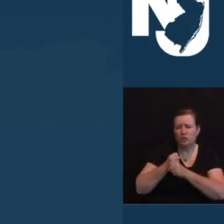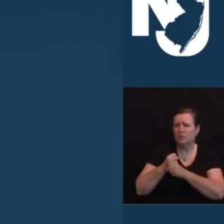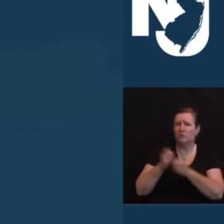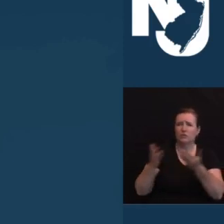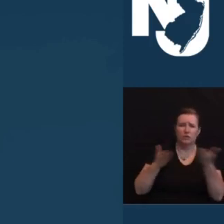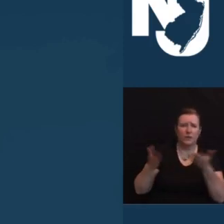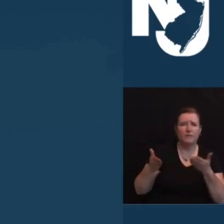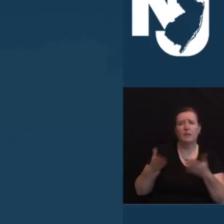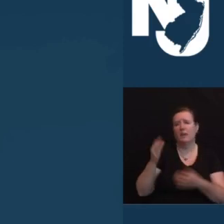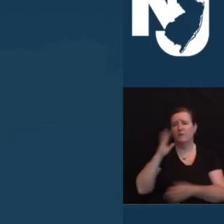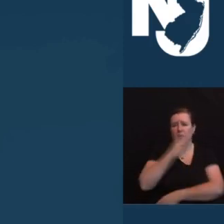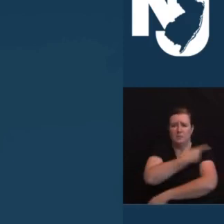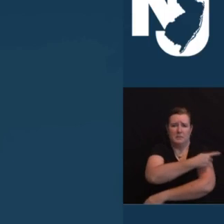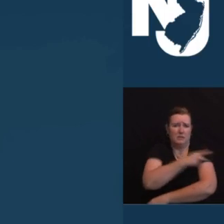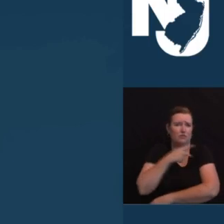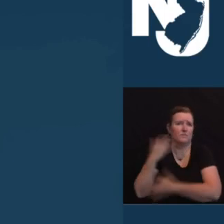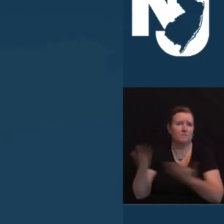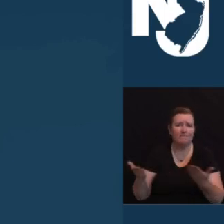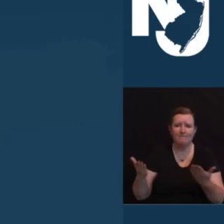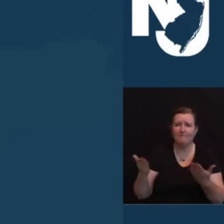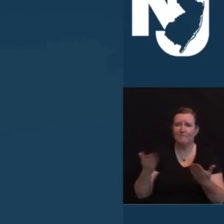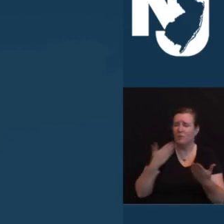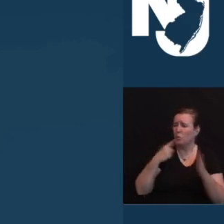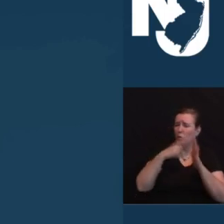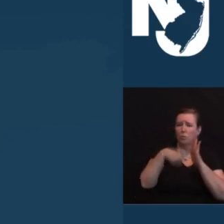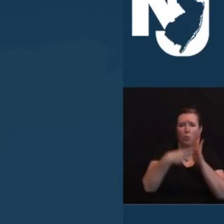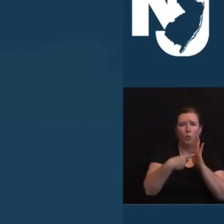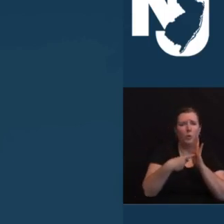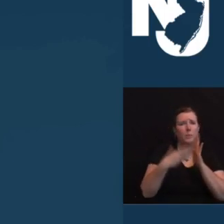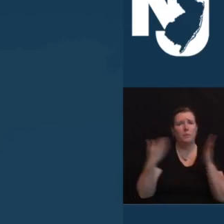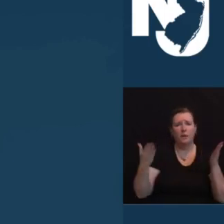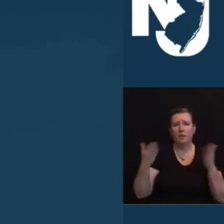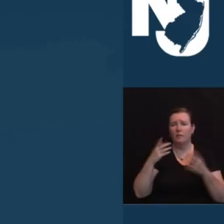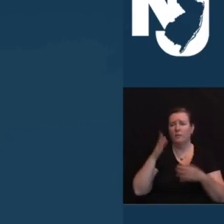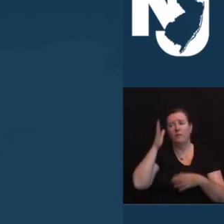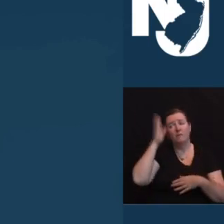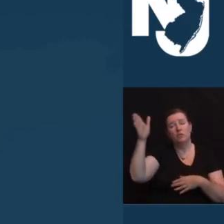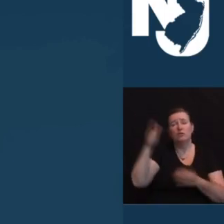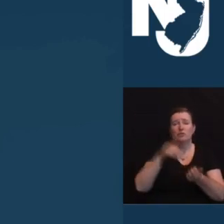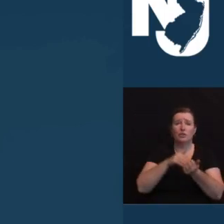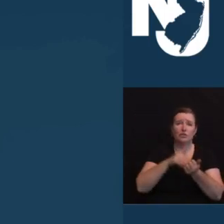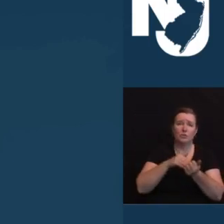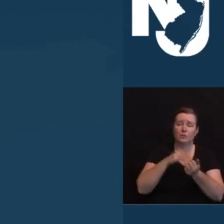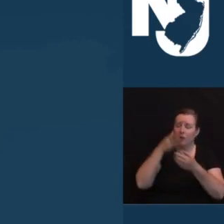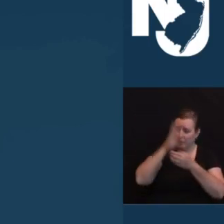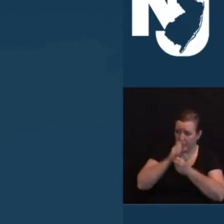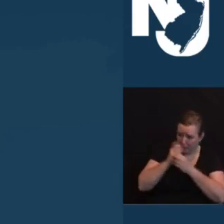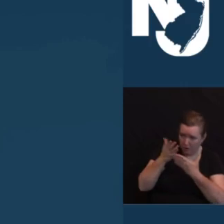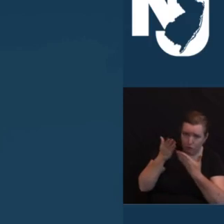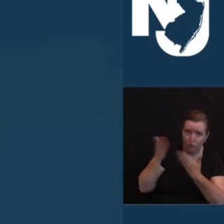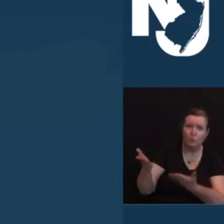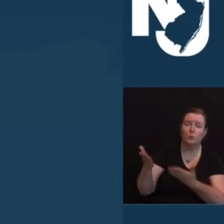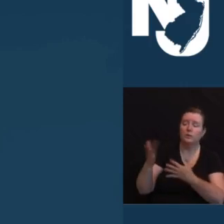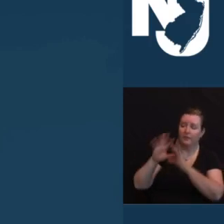being a model for the next generation of healthcare practitioners. May God bless him and watch over him and his